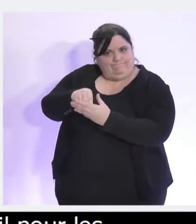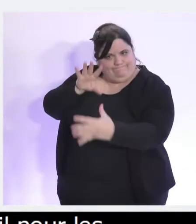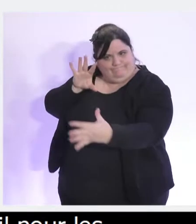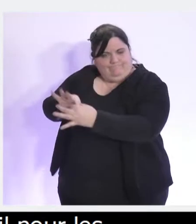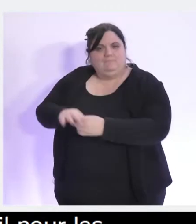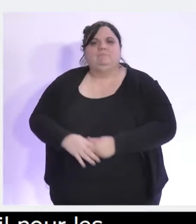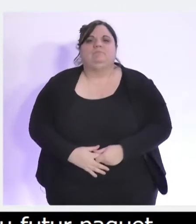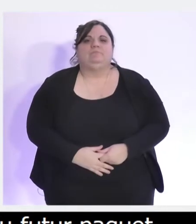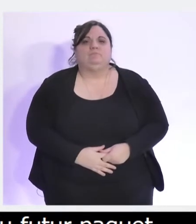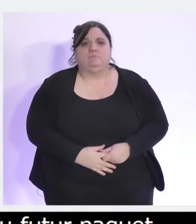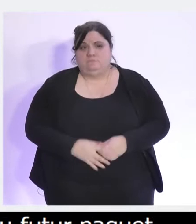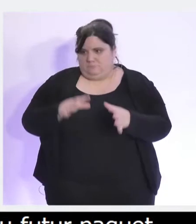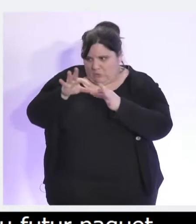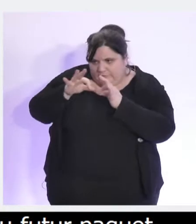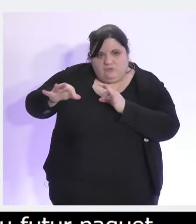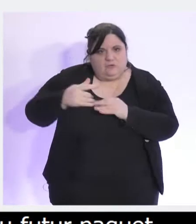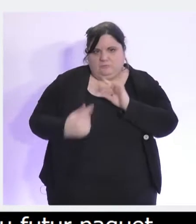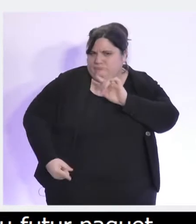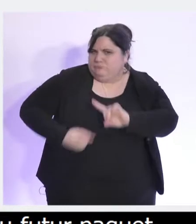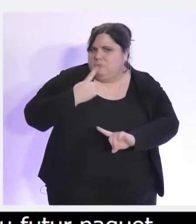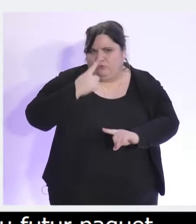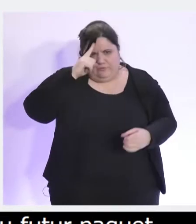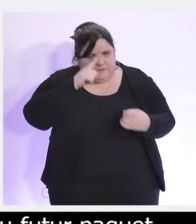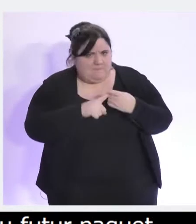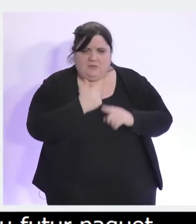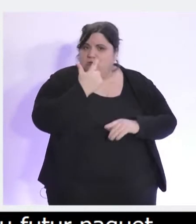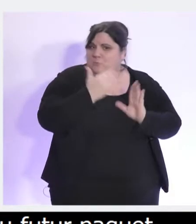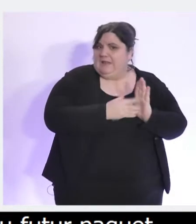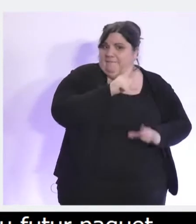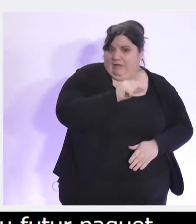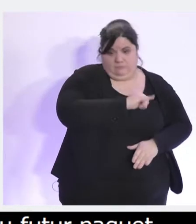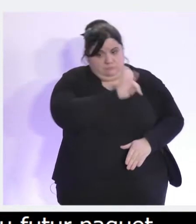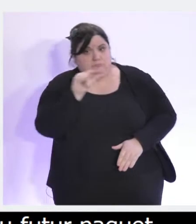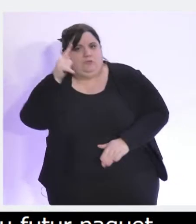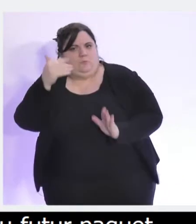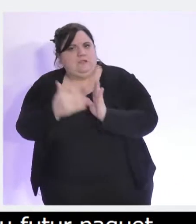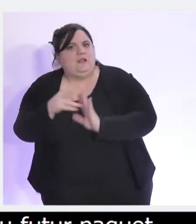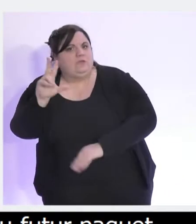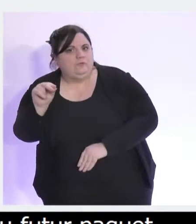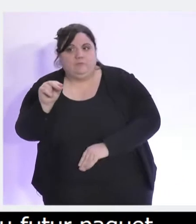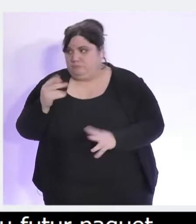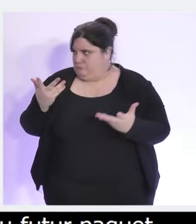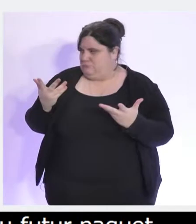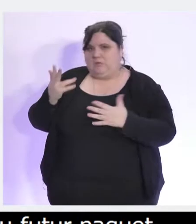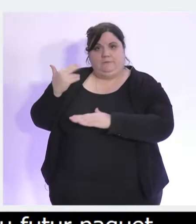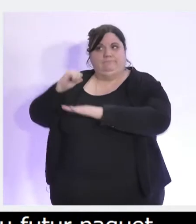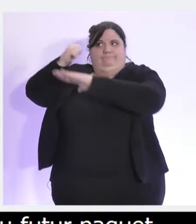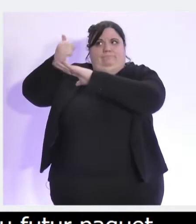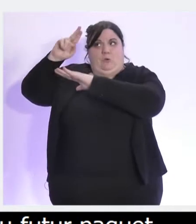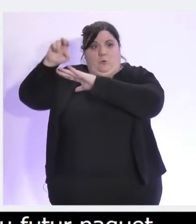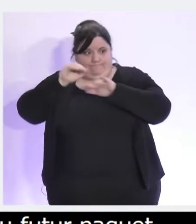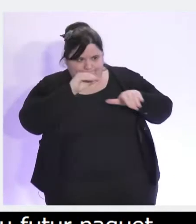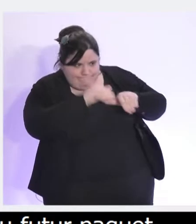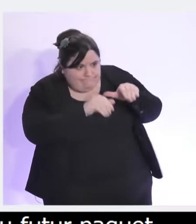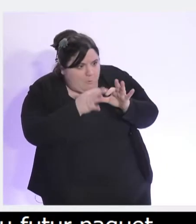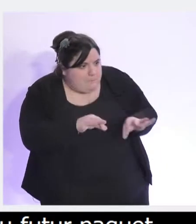this is a key initiative of the European strategy, and it invites the member states by 2024 to set